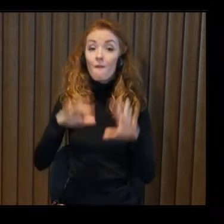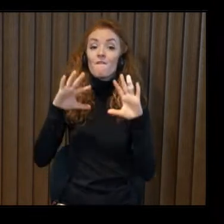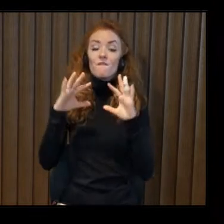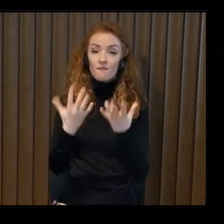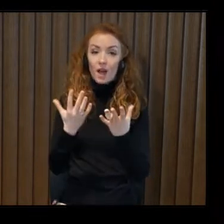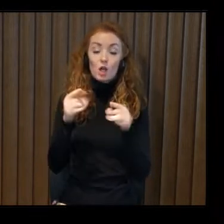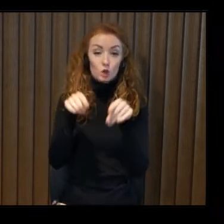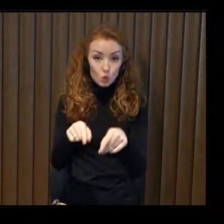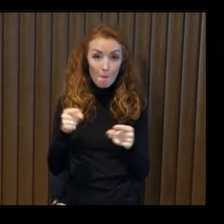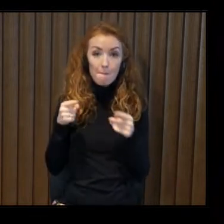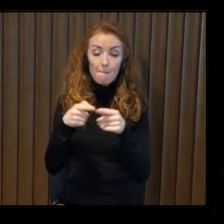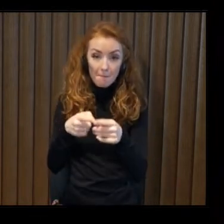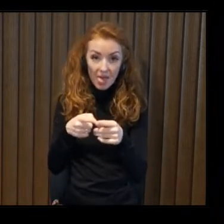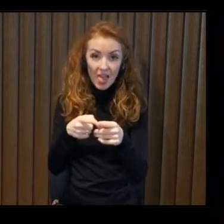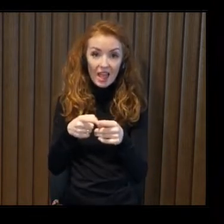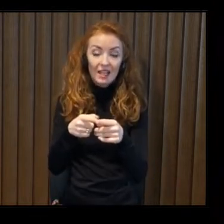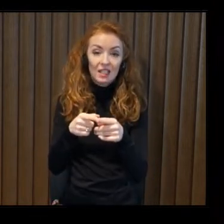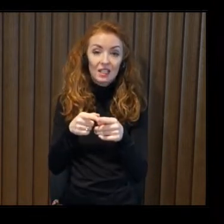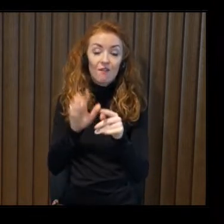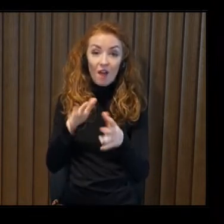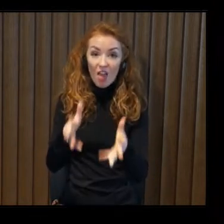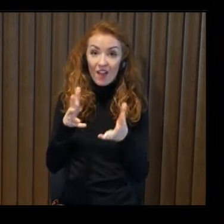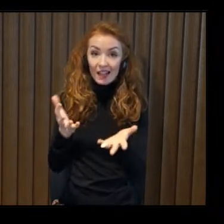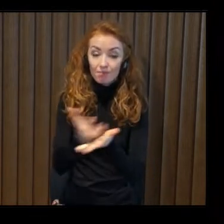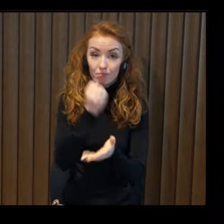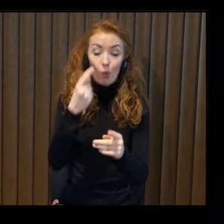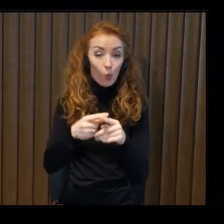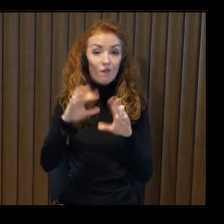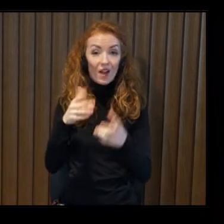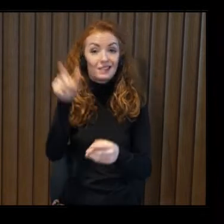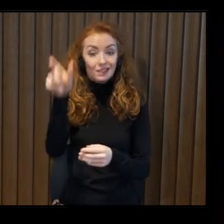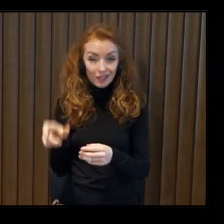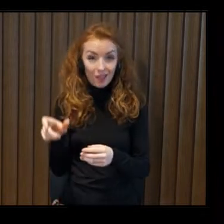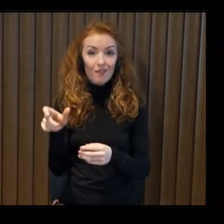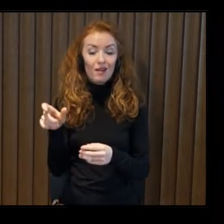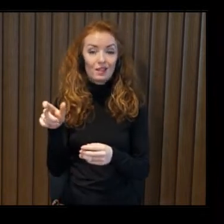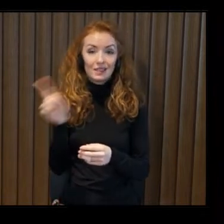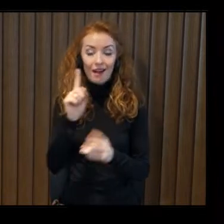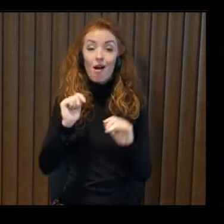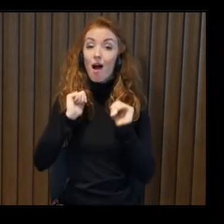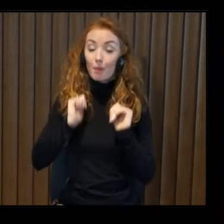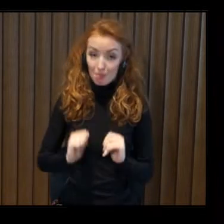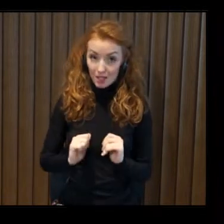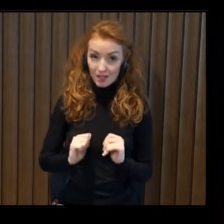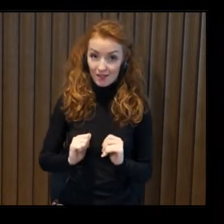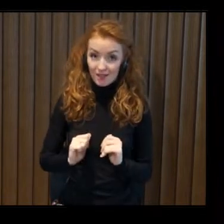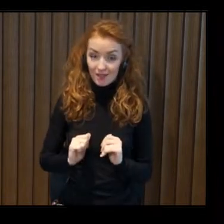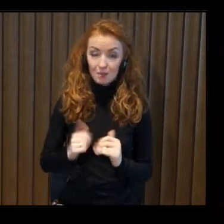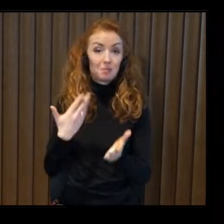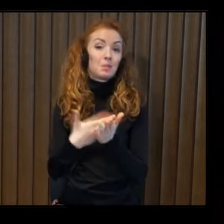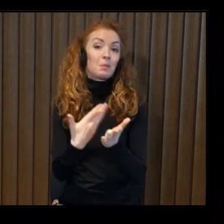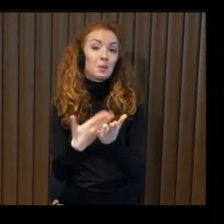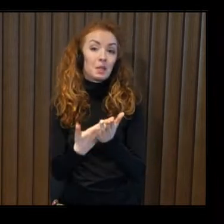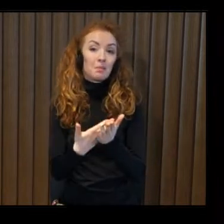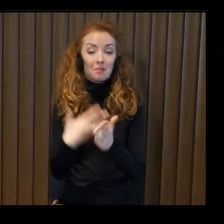goal, are you satisfied? Now, when I talk about effectiveness and I talk about reaching your goal, it's kind of like when you try to book a plane ticket